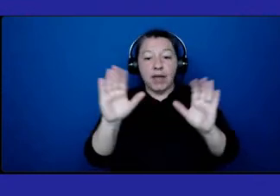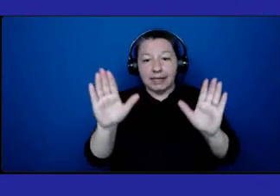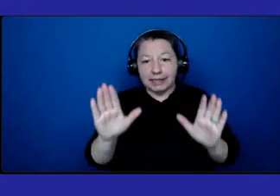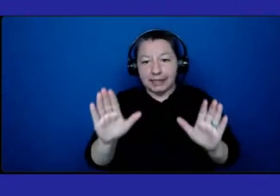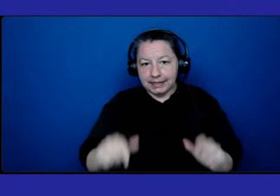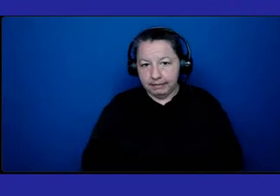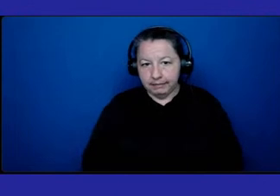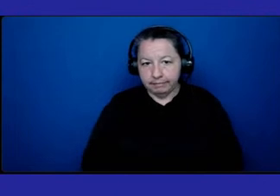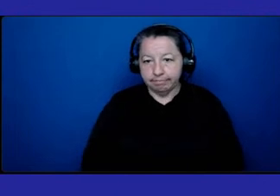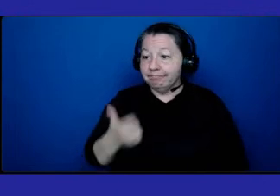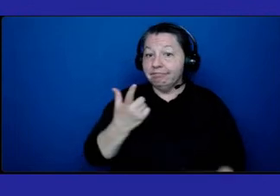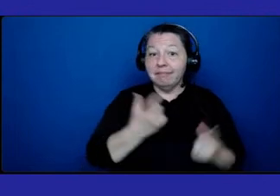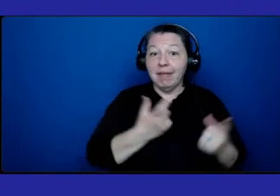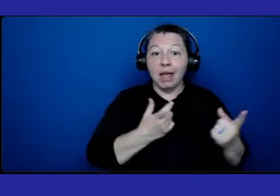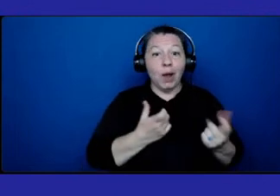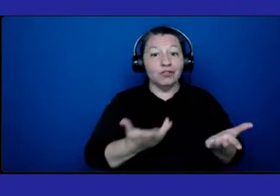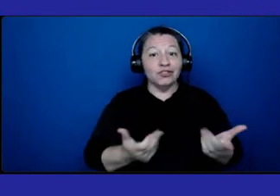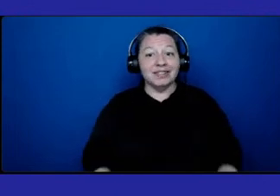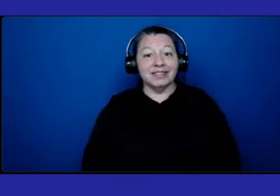Yeah, any questions?